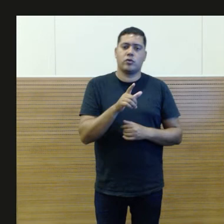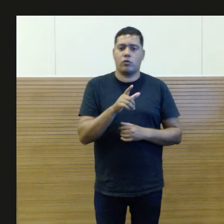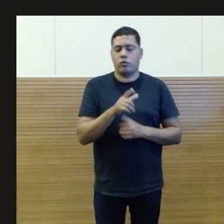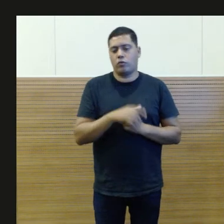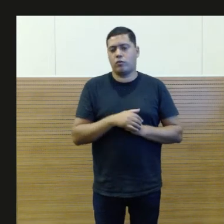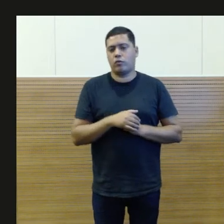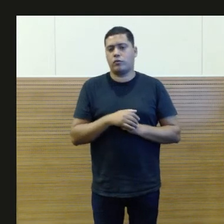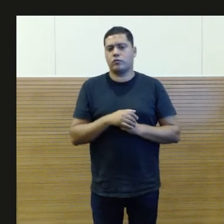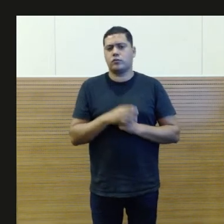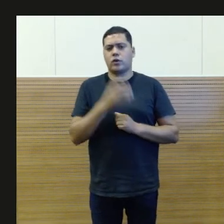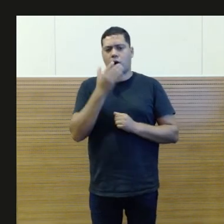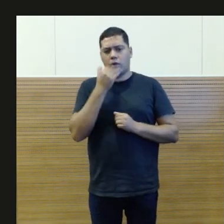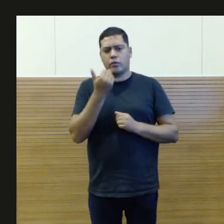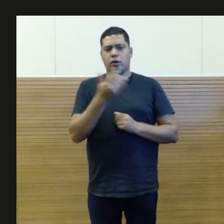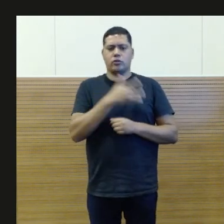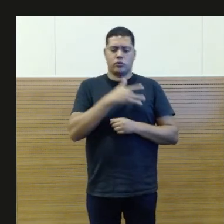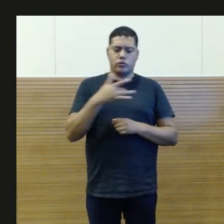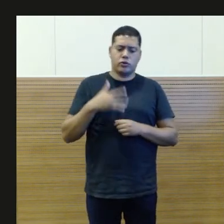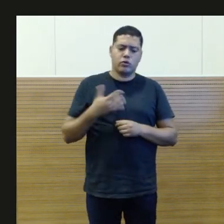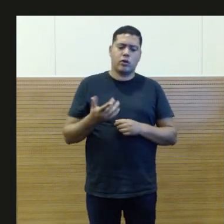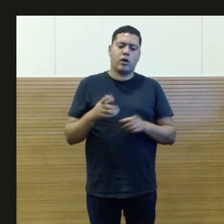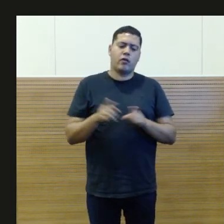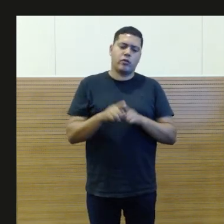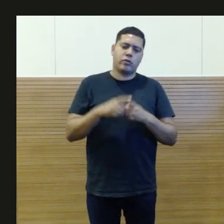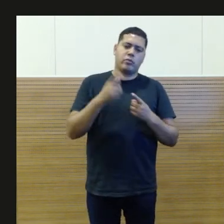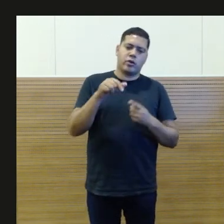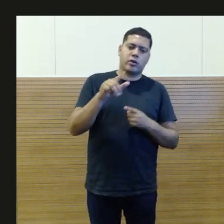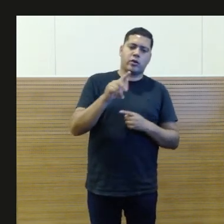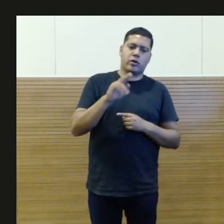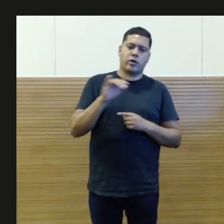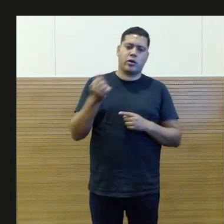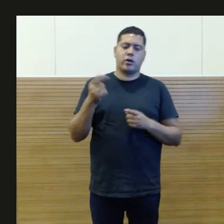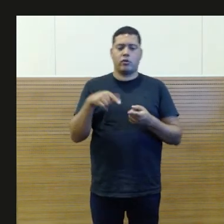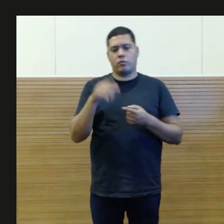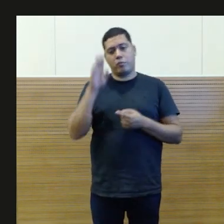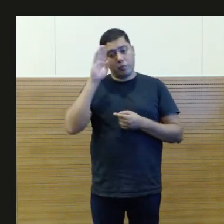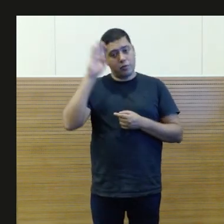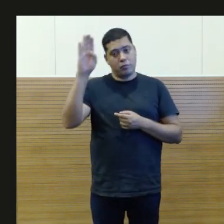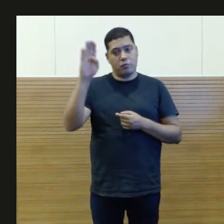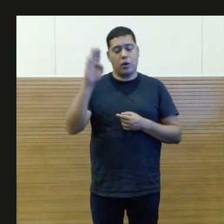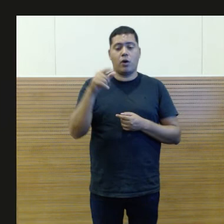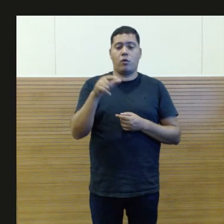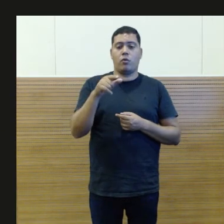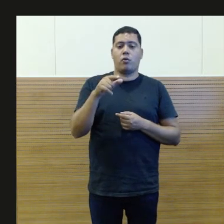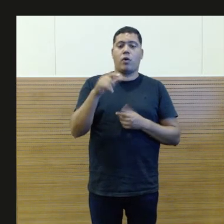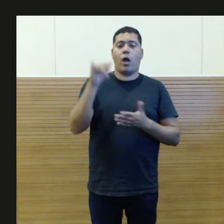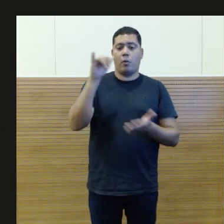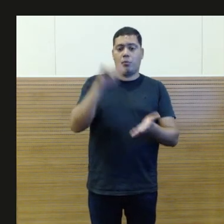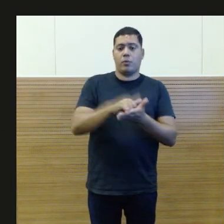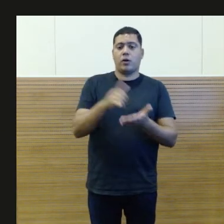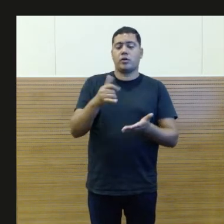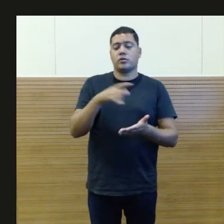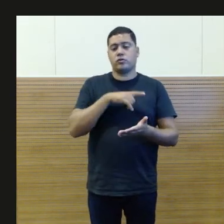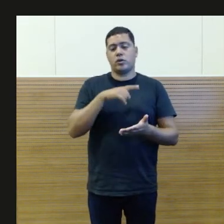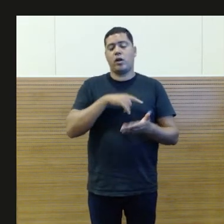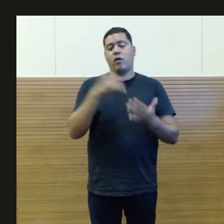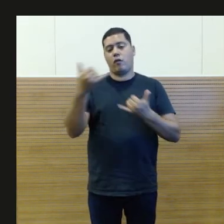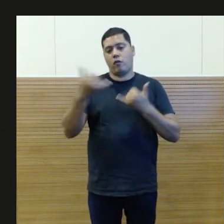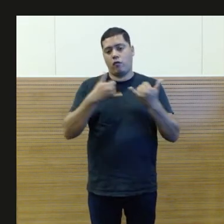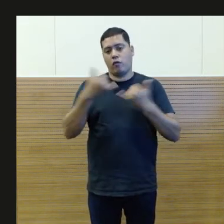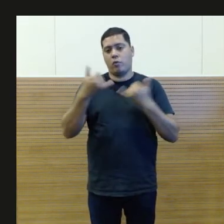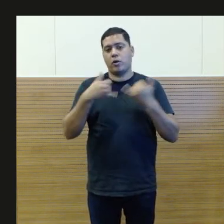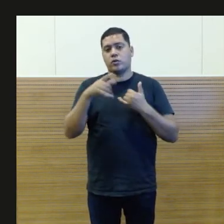our desire is for it to lead public policies, a successful event is that the school feeding in Brazil,